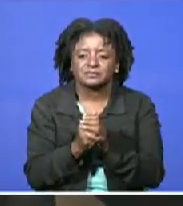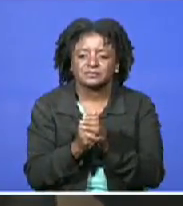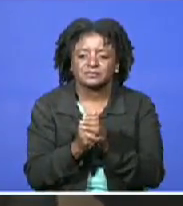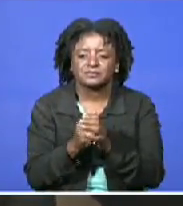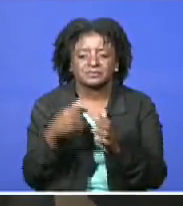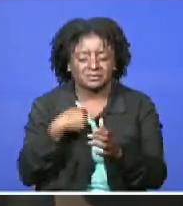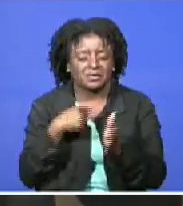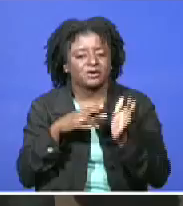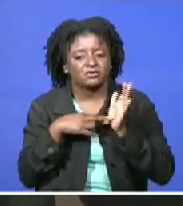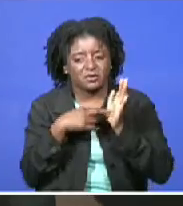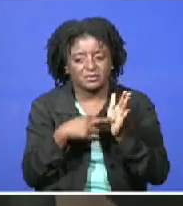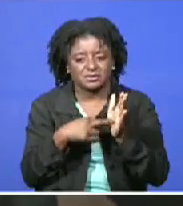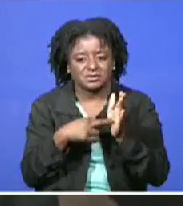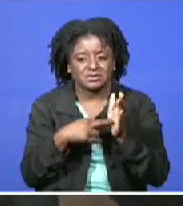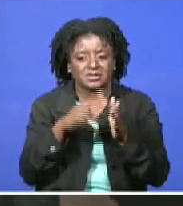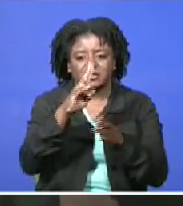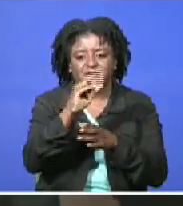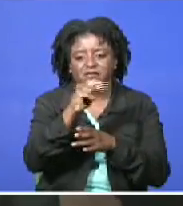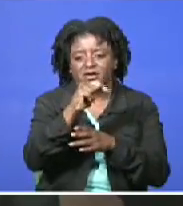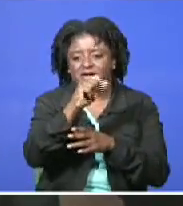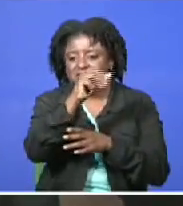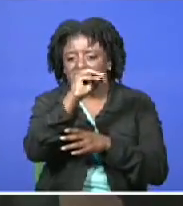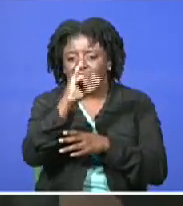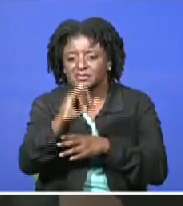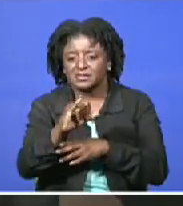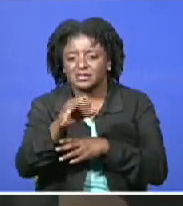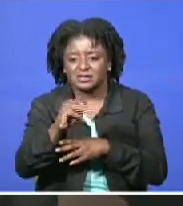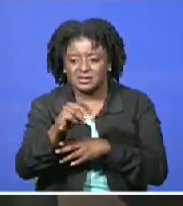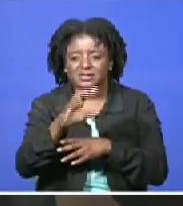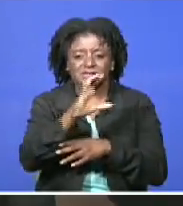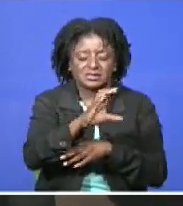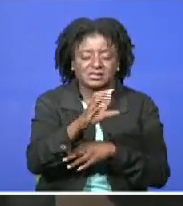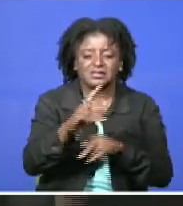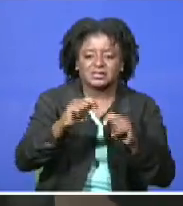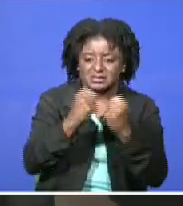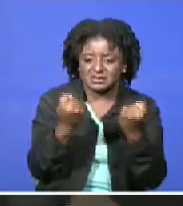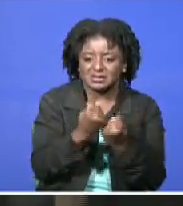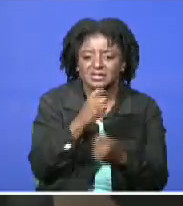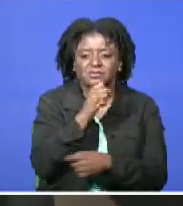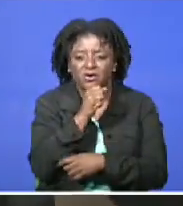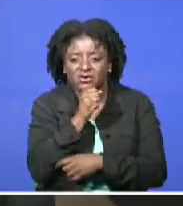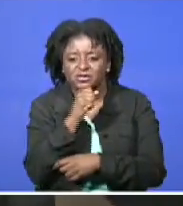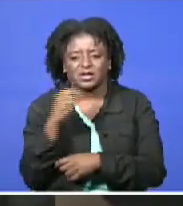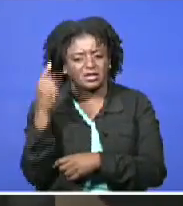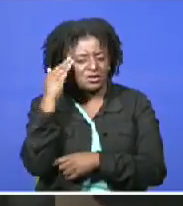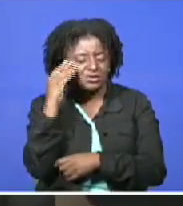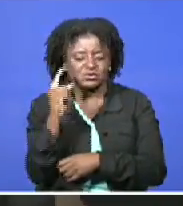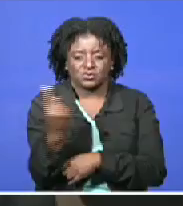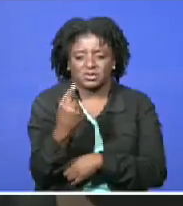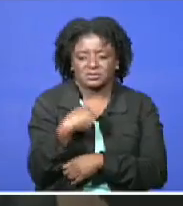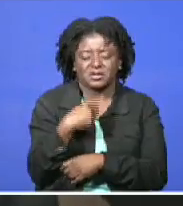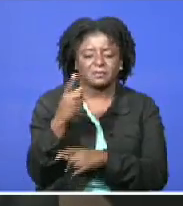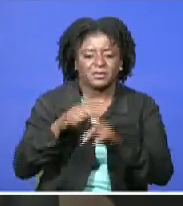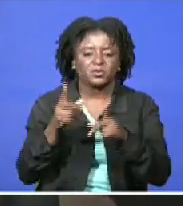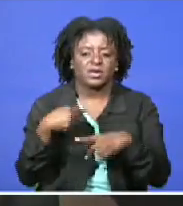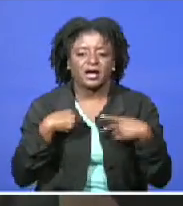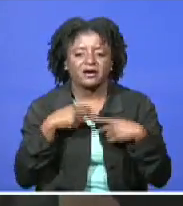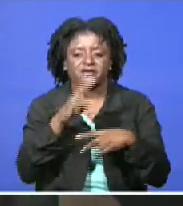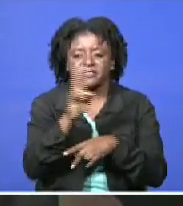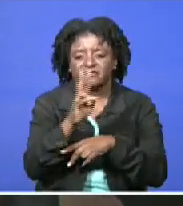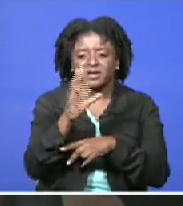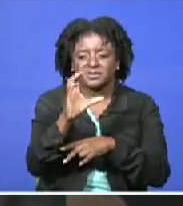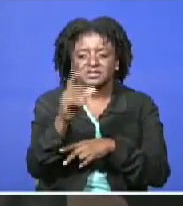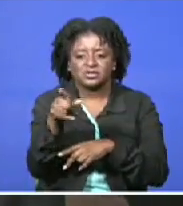Yeah! I'm representing the Vitamin C. Team Orange, I know it's only me, but we have orange vitamin C that y'all need. I am woman